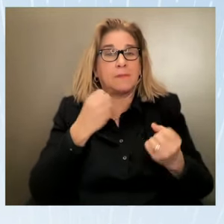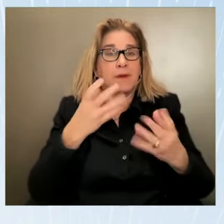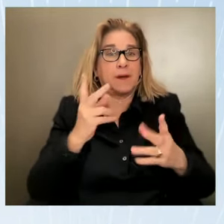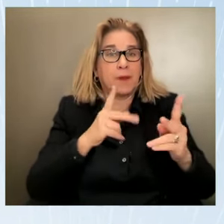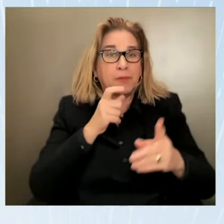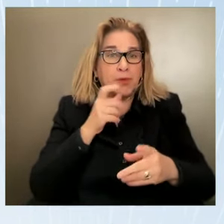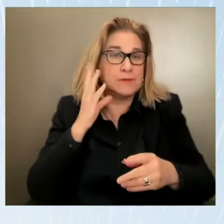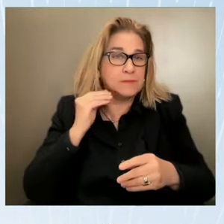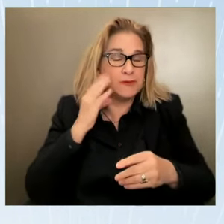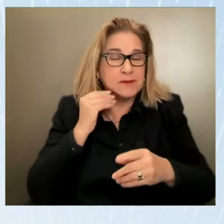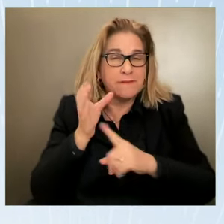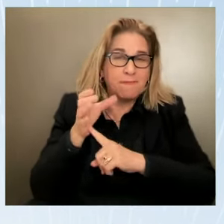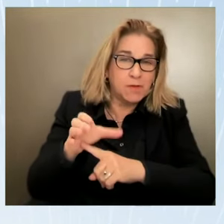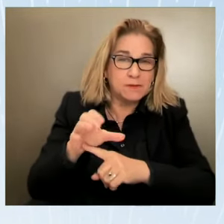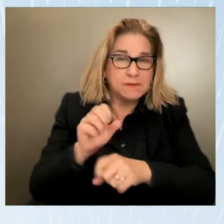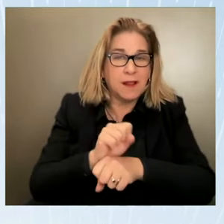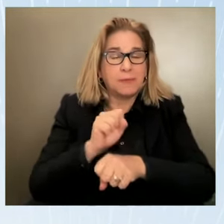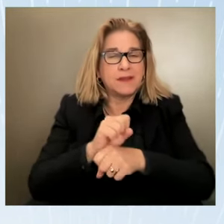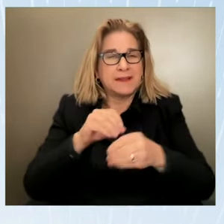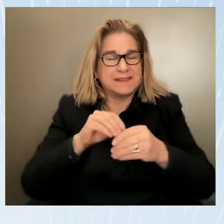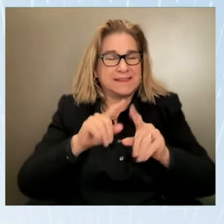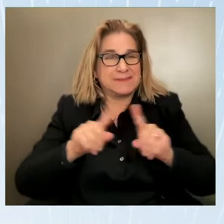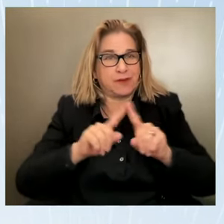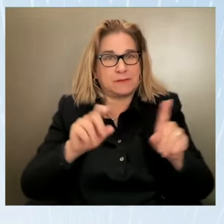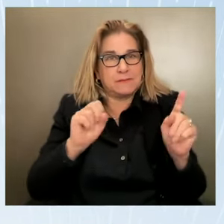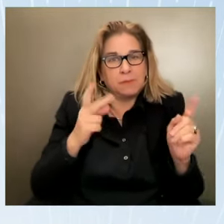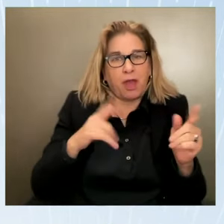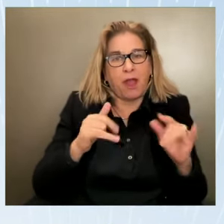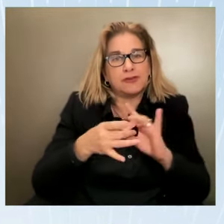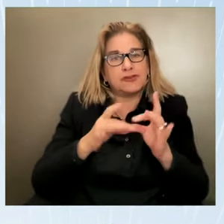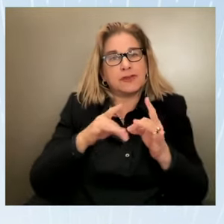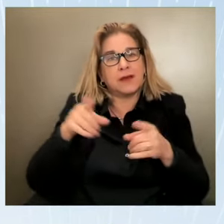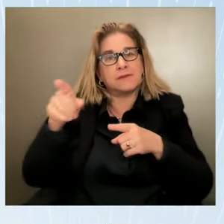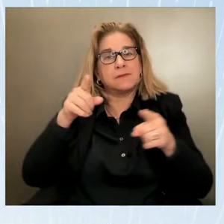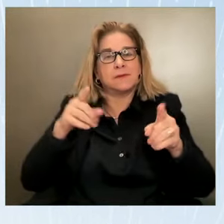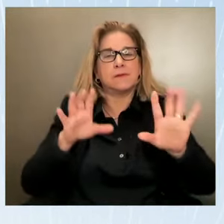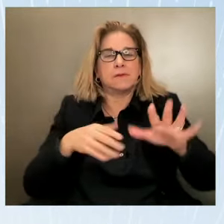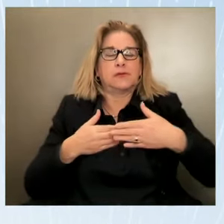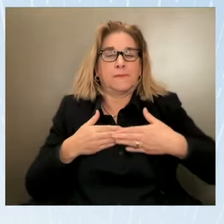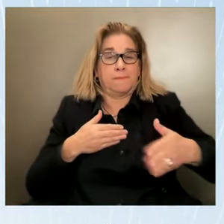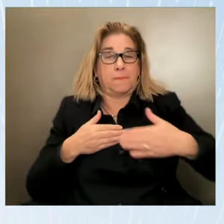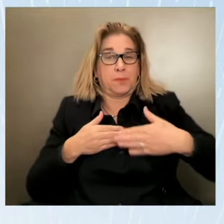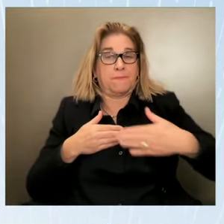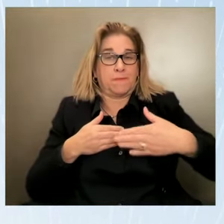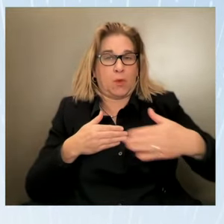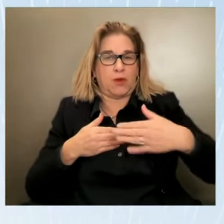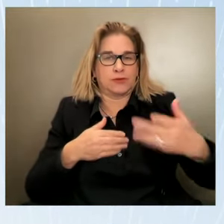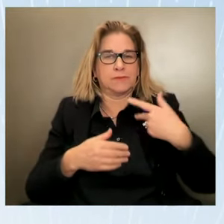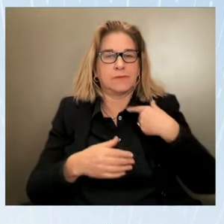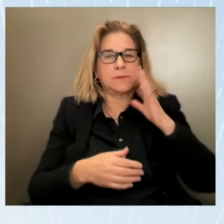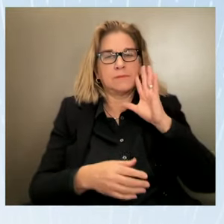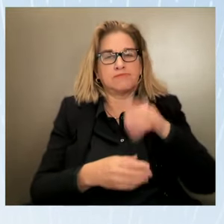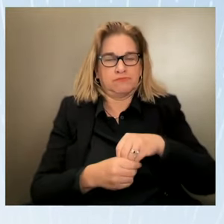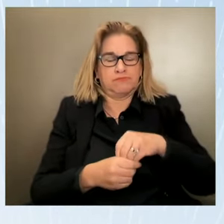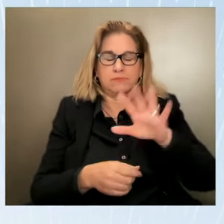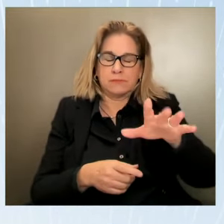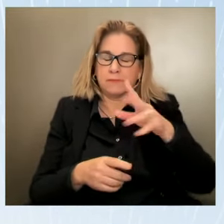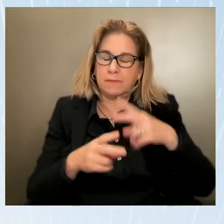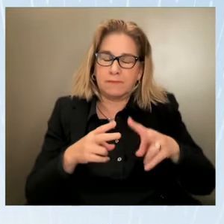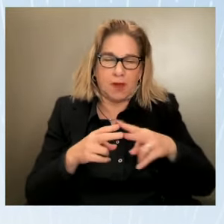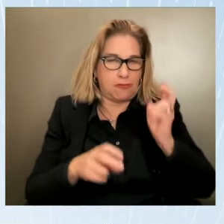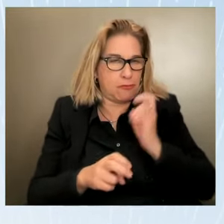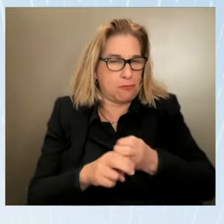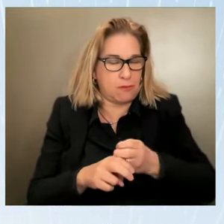We are prepared to engage on a difficult but important resolution improving anti-trafficking coordination. Our fight